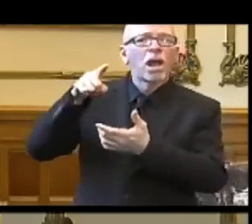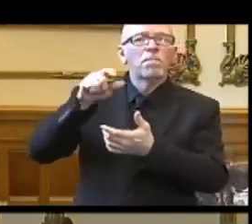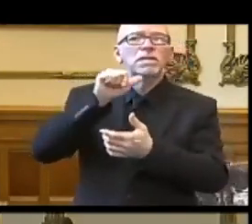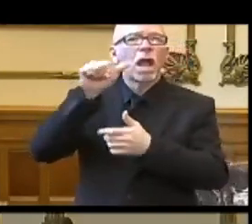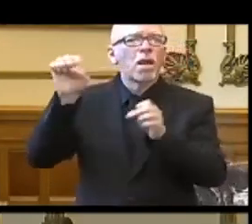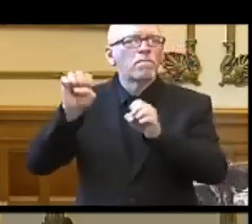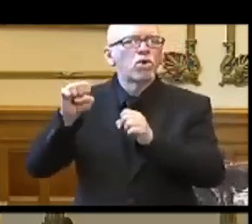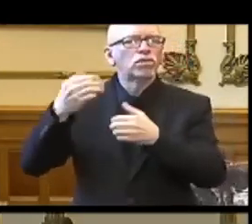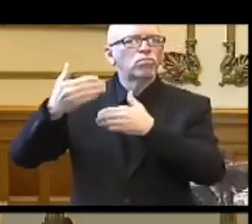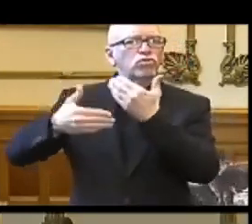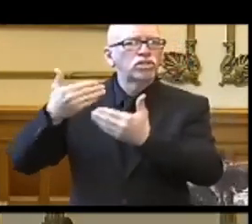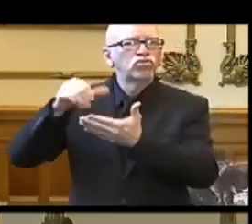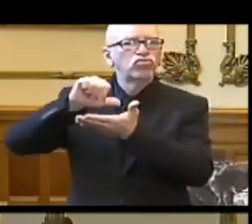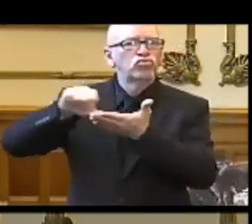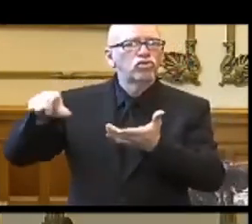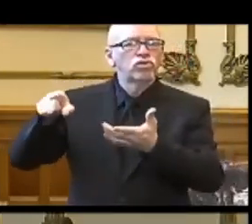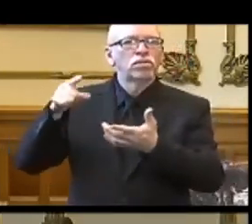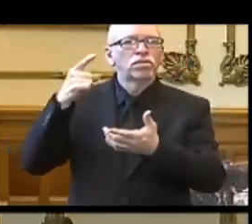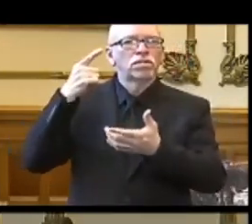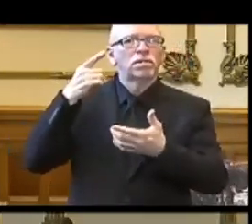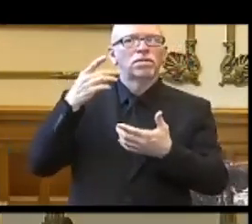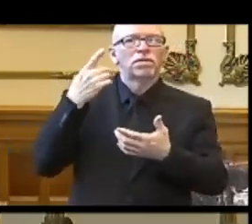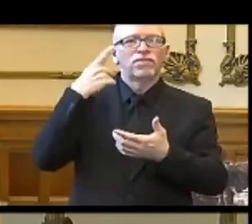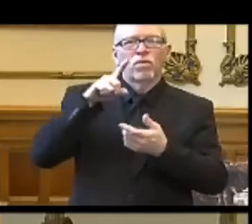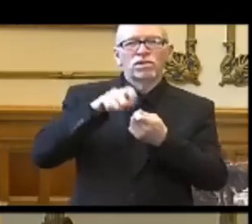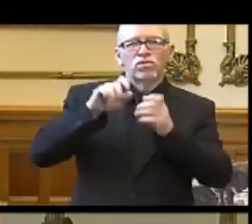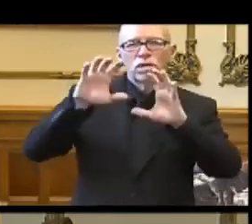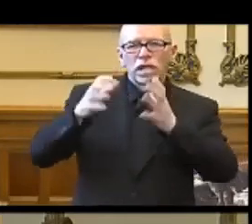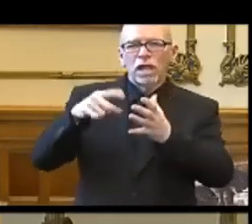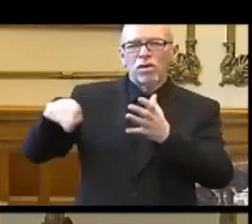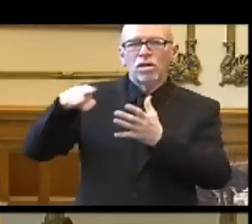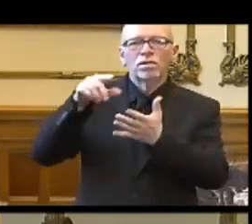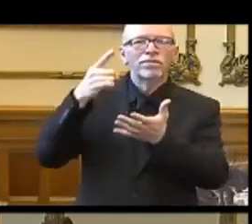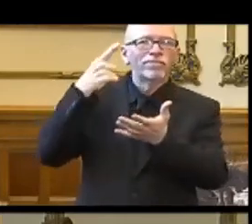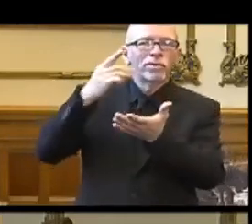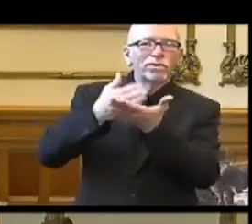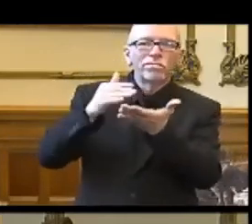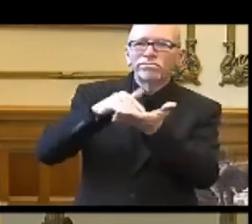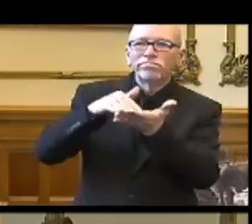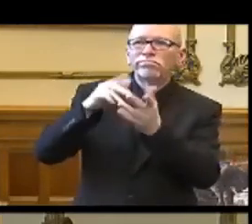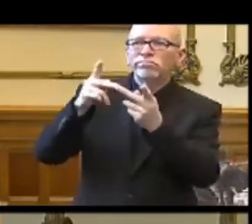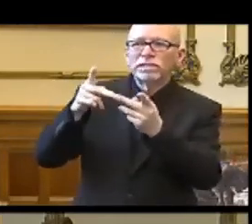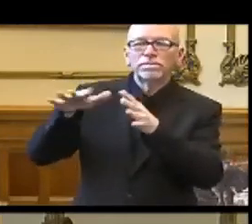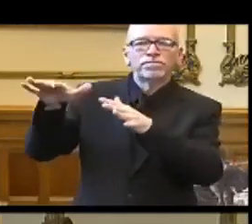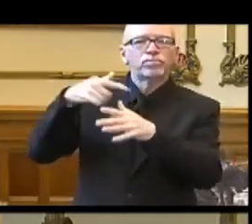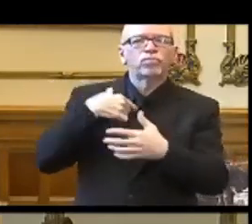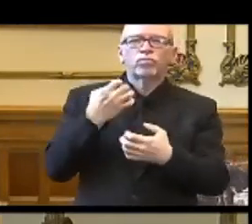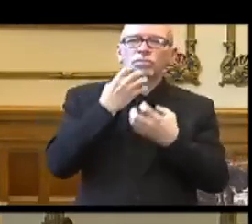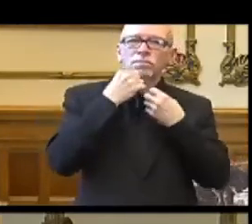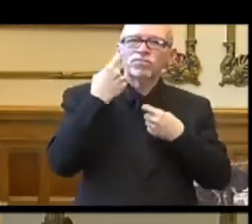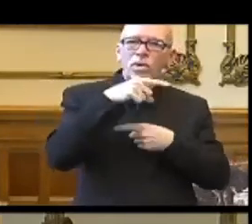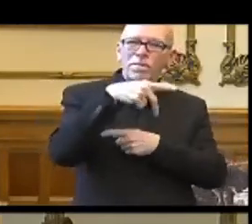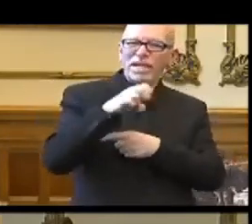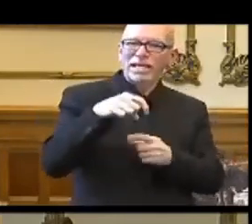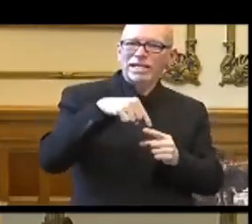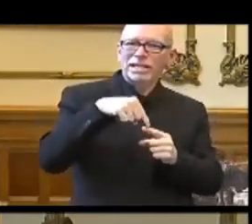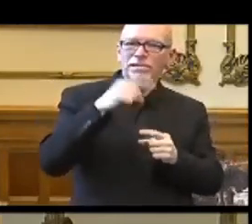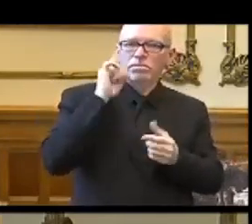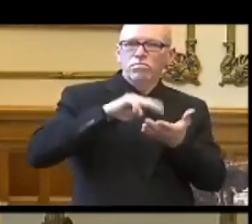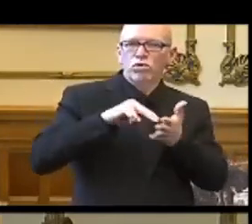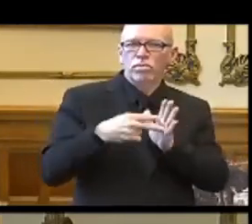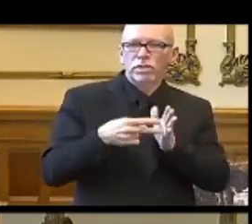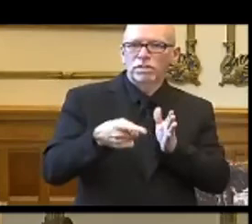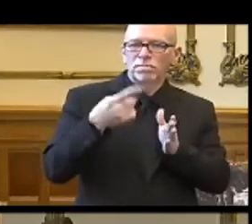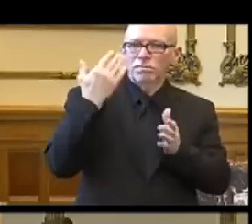invasive procedures for a category, certain category of providers and facilities, was to preserve that PPE for the